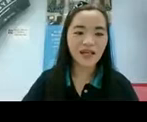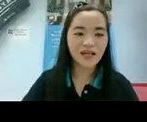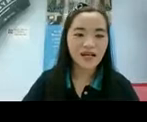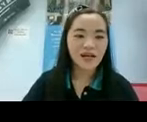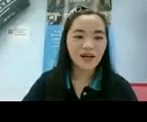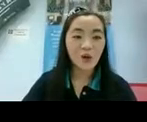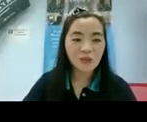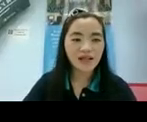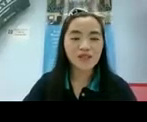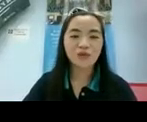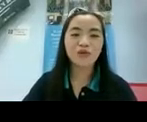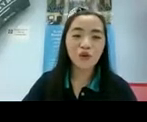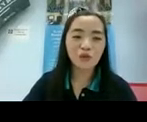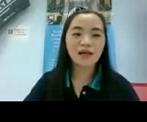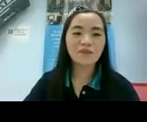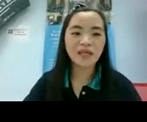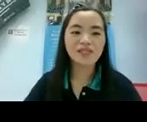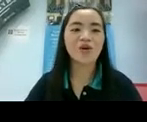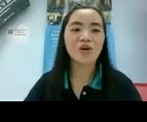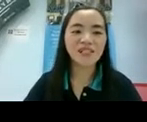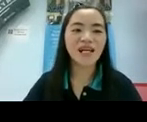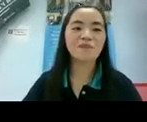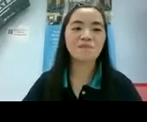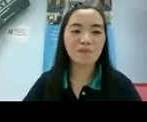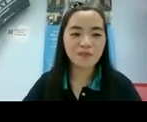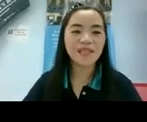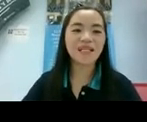ating OPAC. So, OPAC means